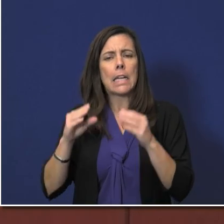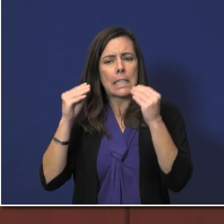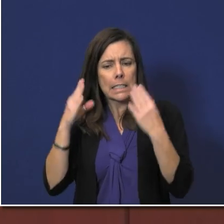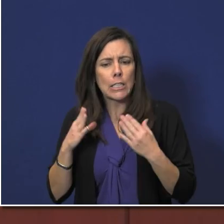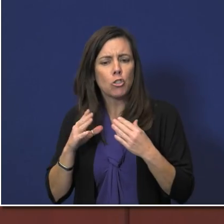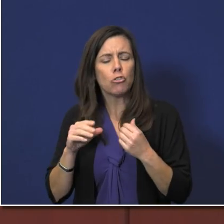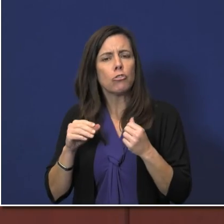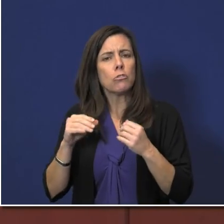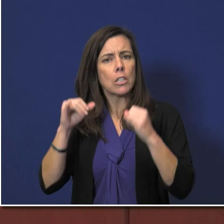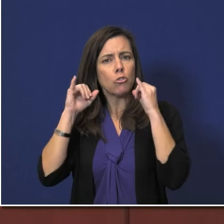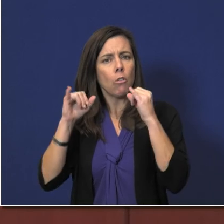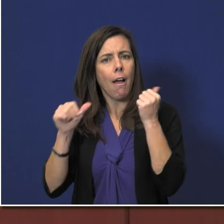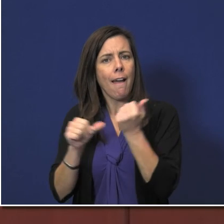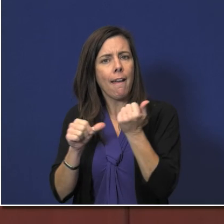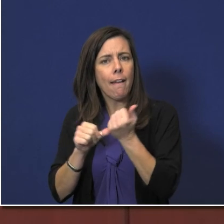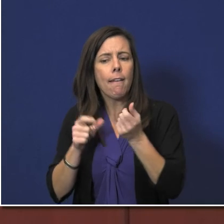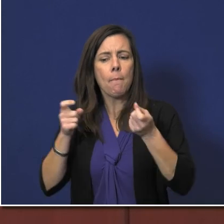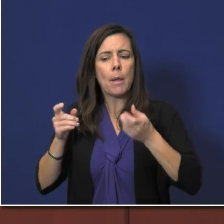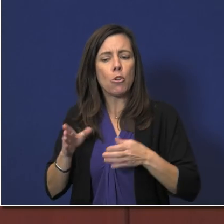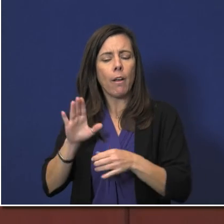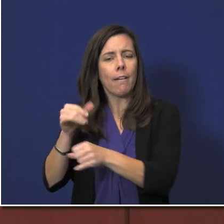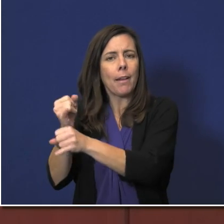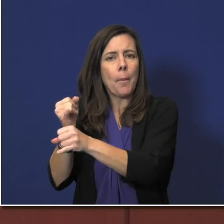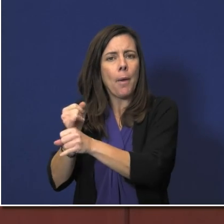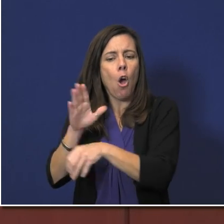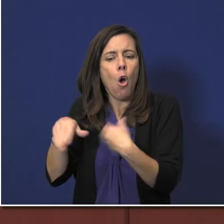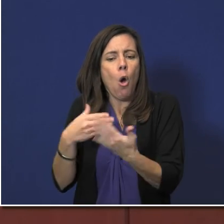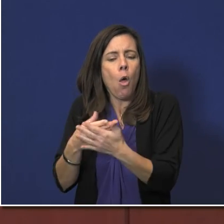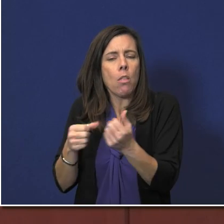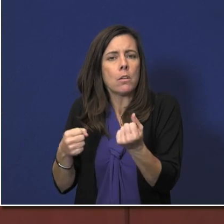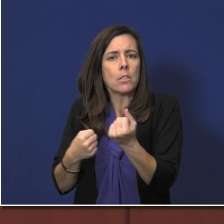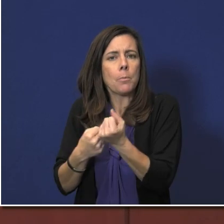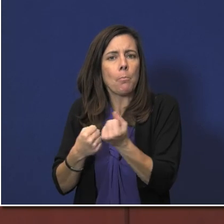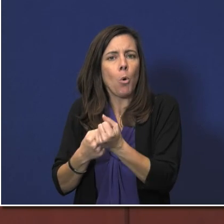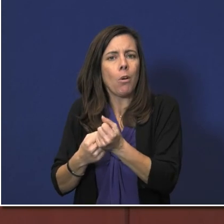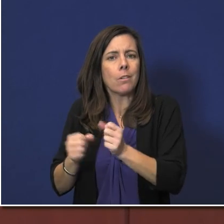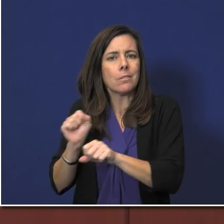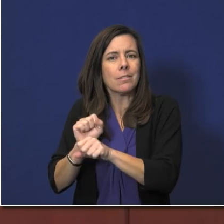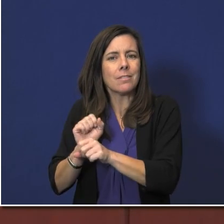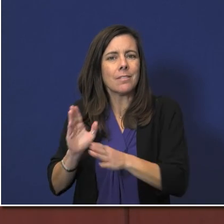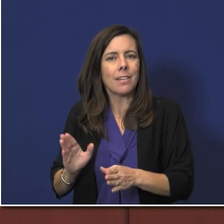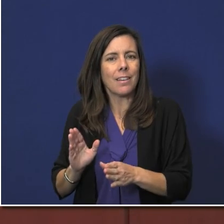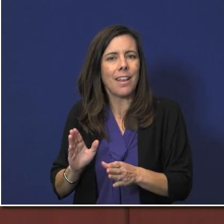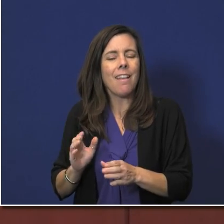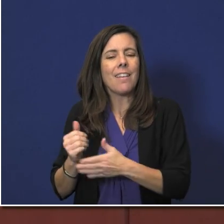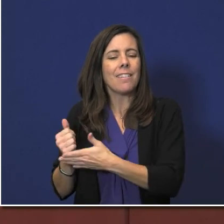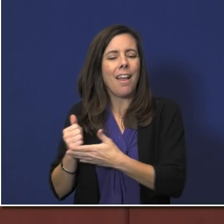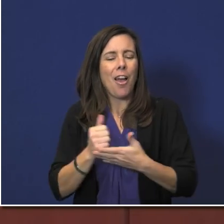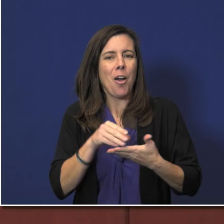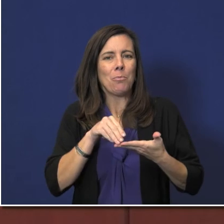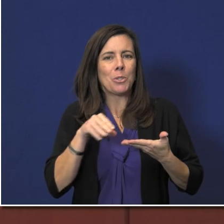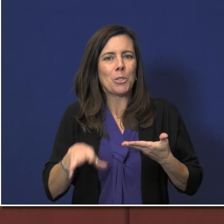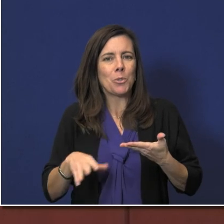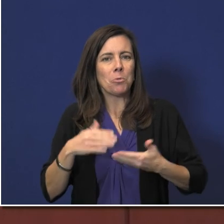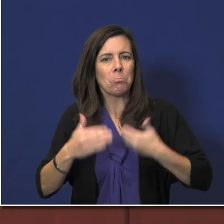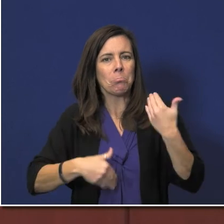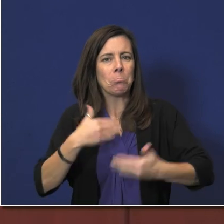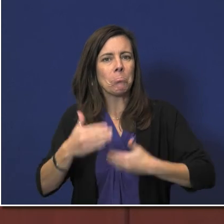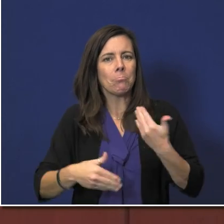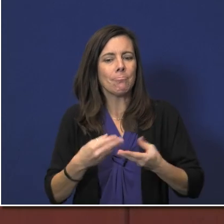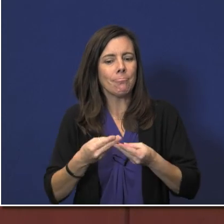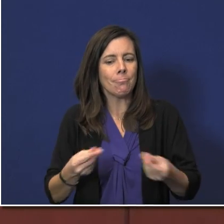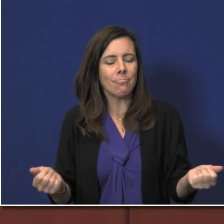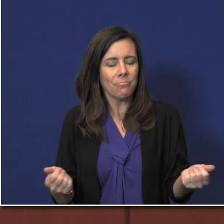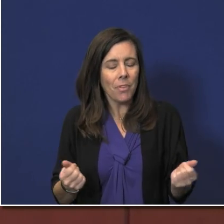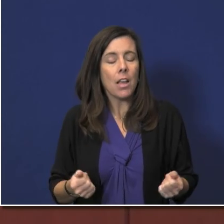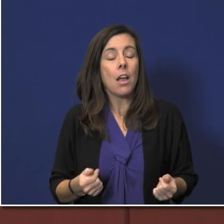administrators on the campus, and then all the support personnel that make it happen for our students. So it took a lot of people